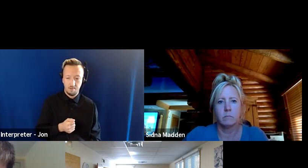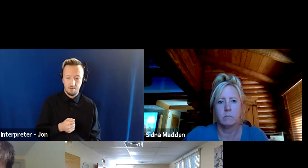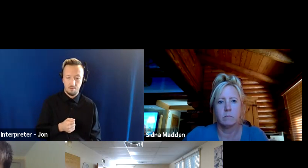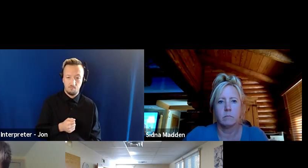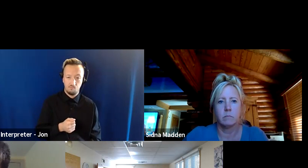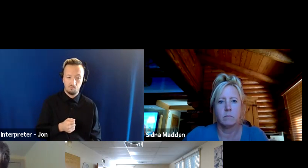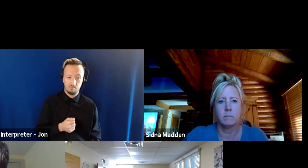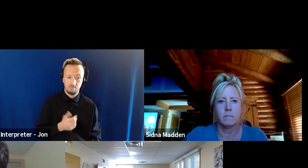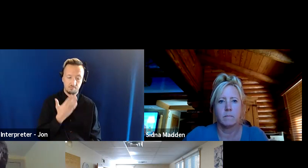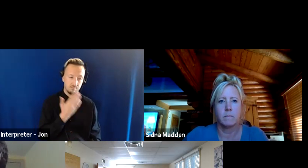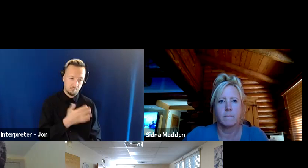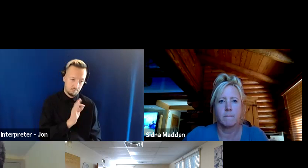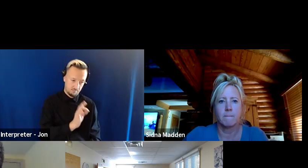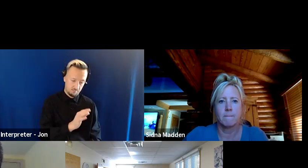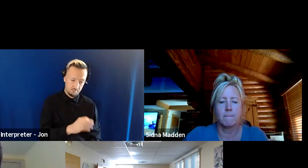Perfect. Got it.